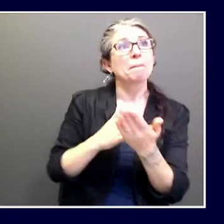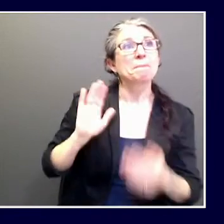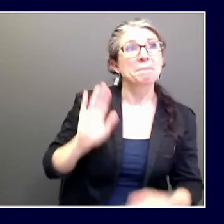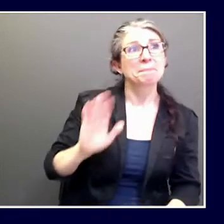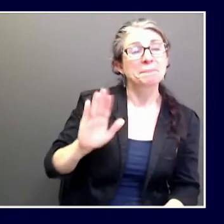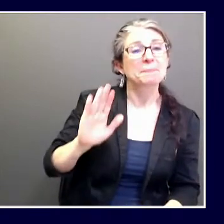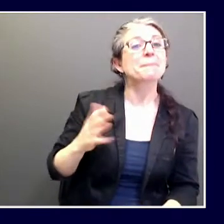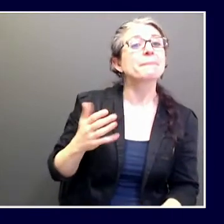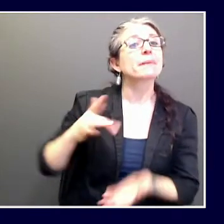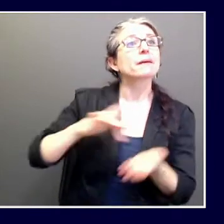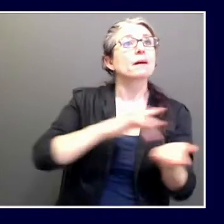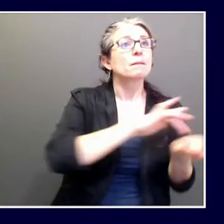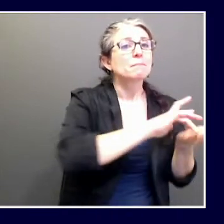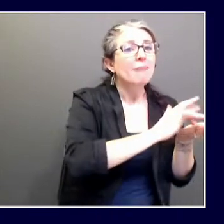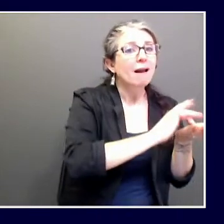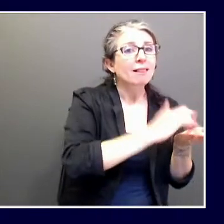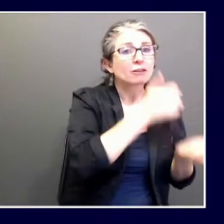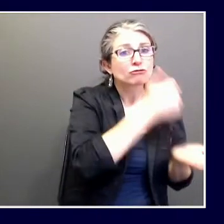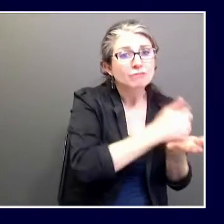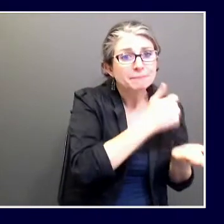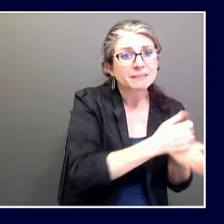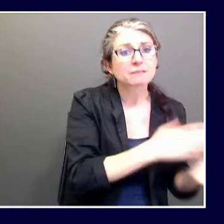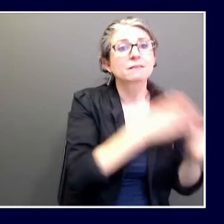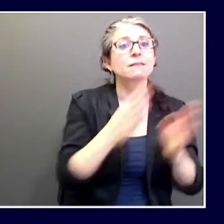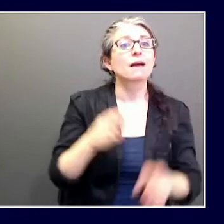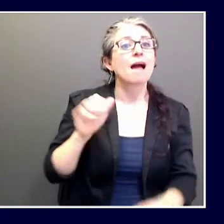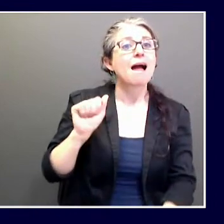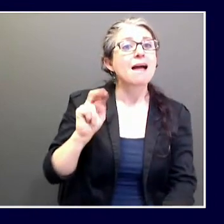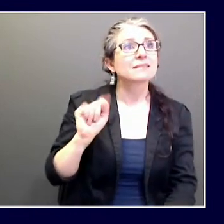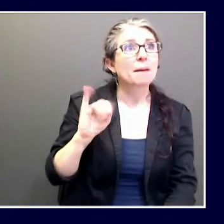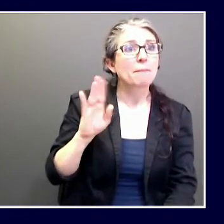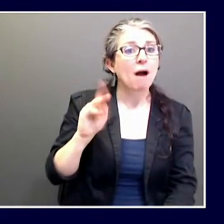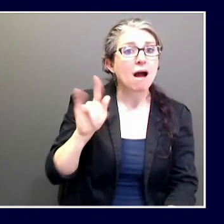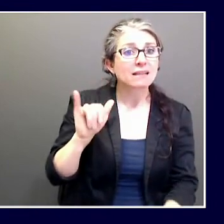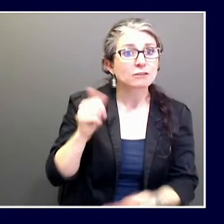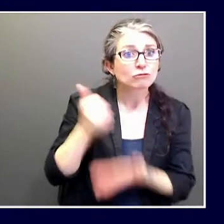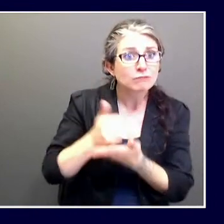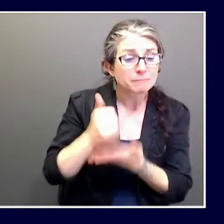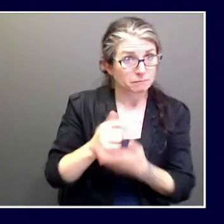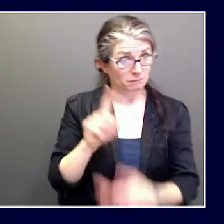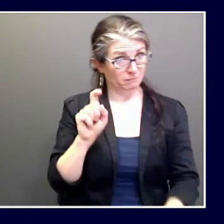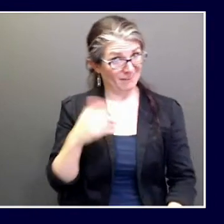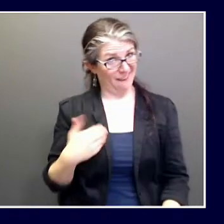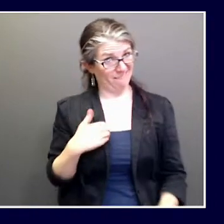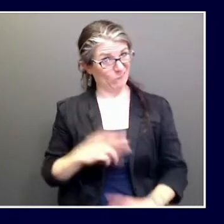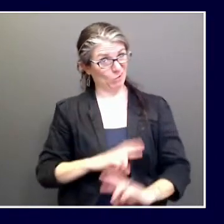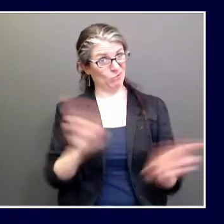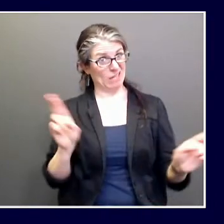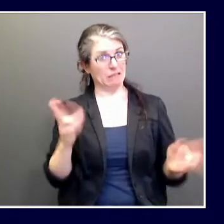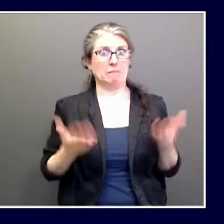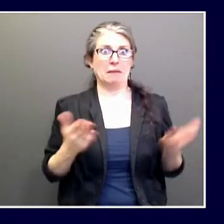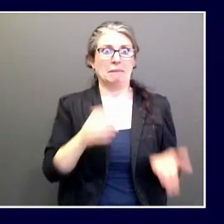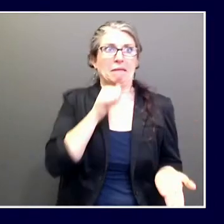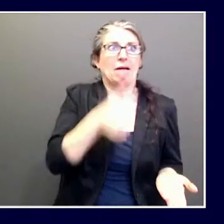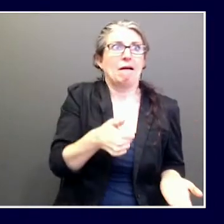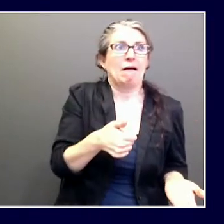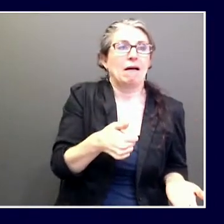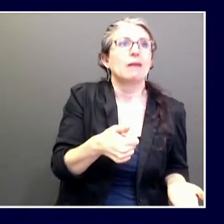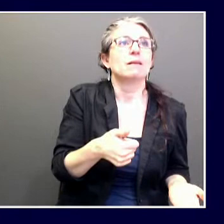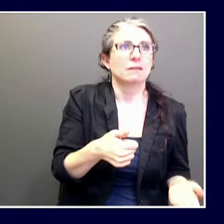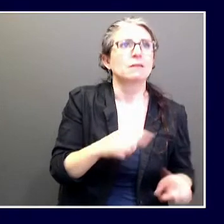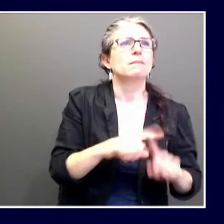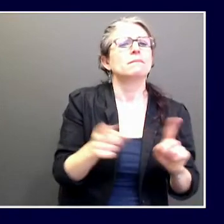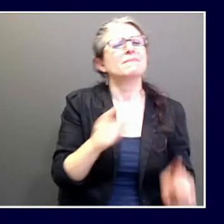will be available, to be honest, but that's a rough sense of the order in which we may see things. And how about just a little about the collaboration